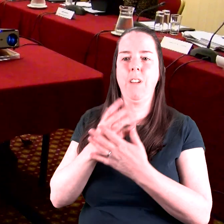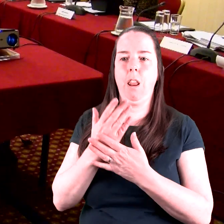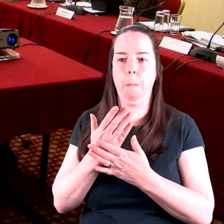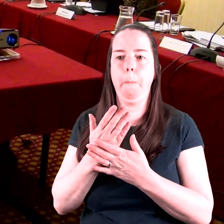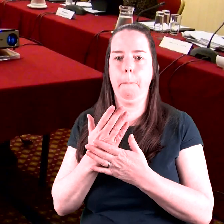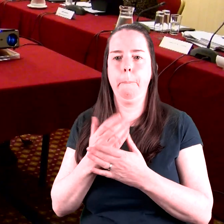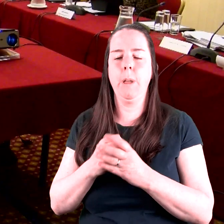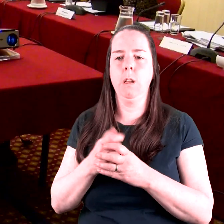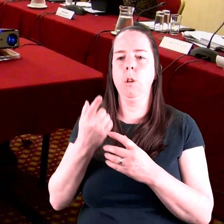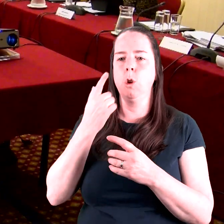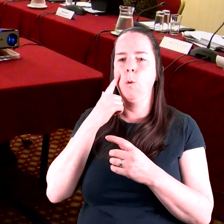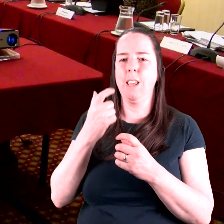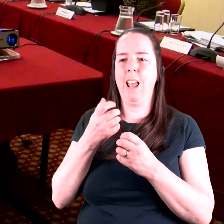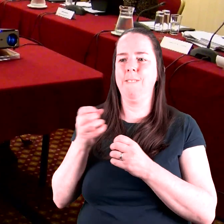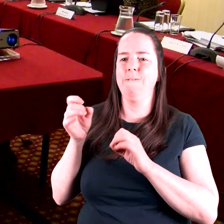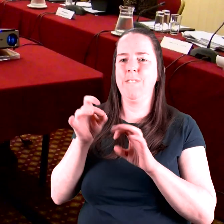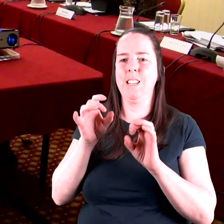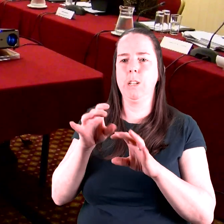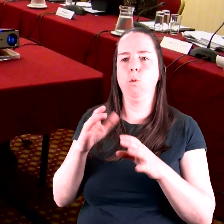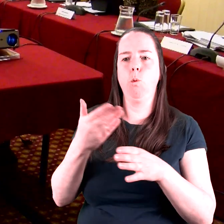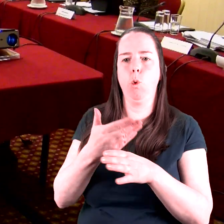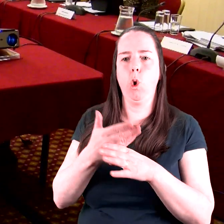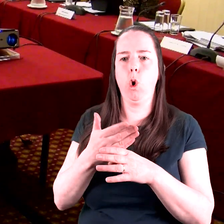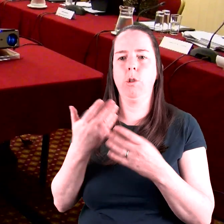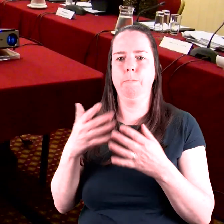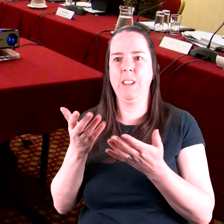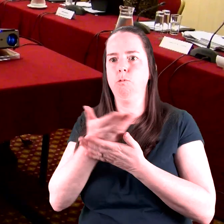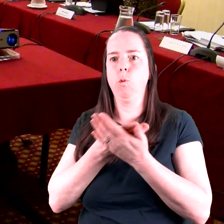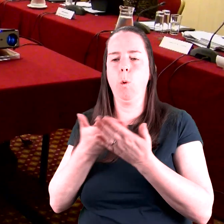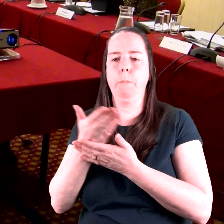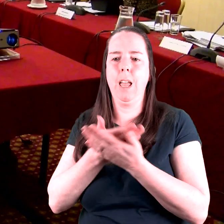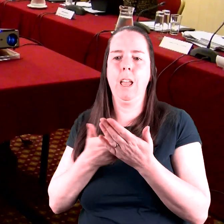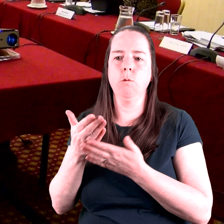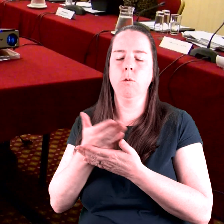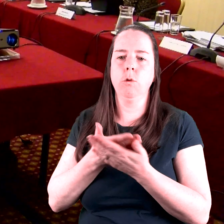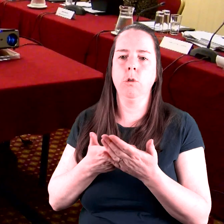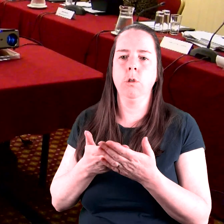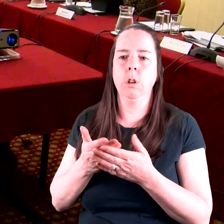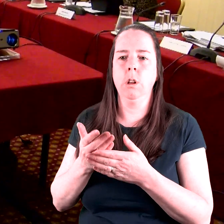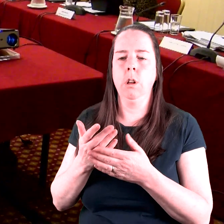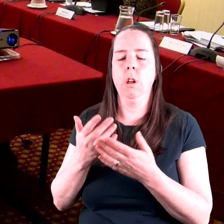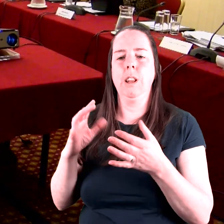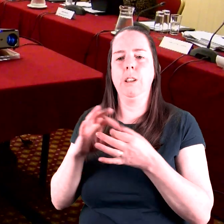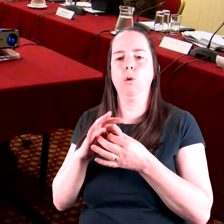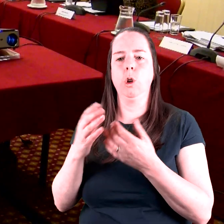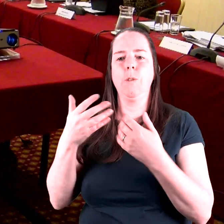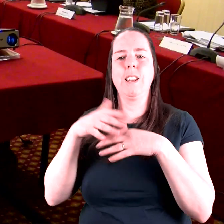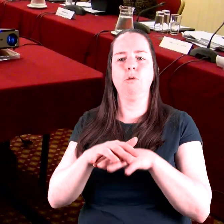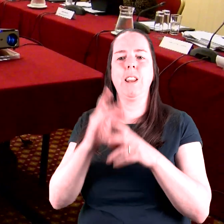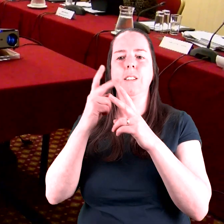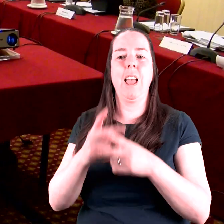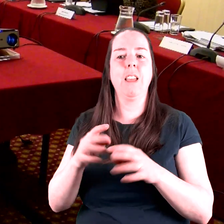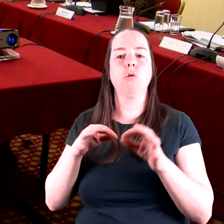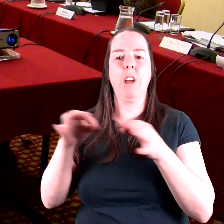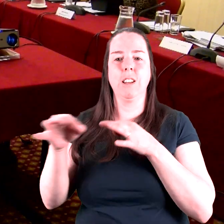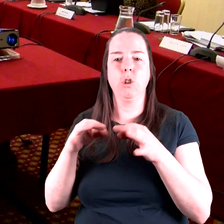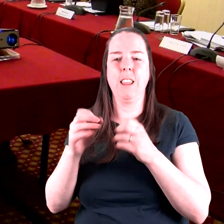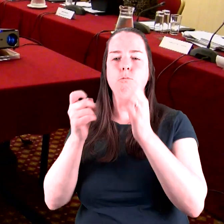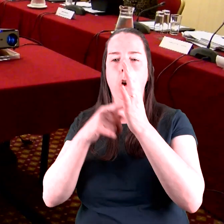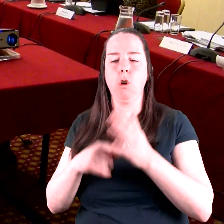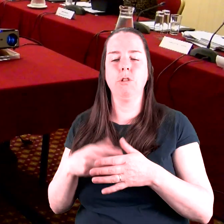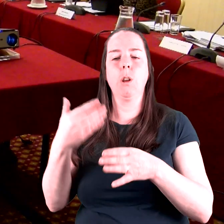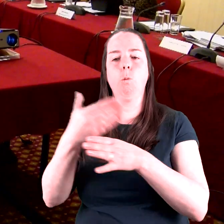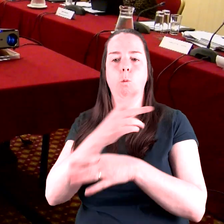developed, so it can feed into the work that we've all just been talking about in terms of the integrated care strategy